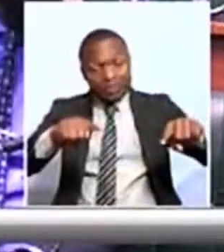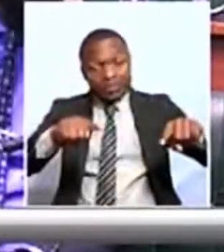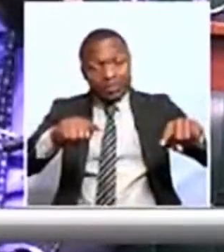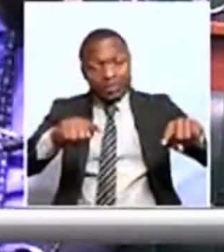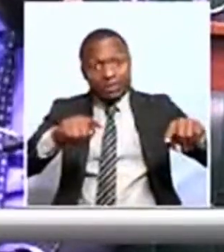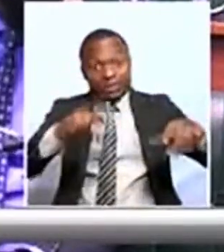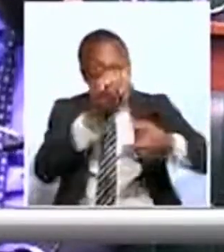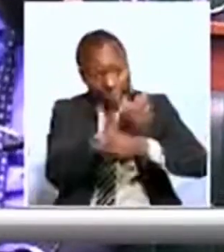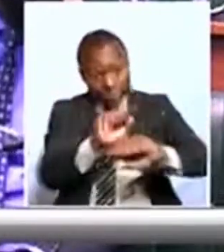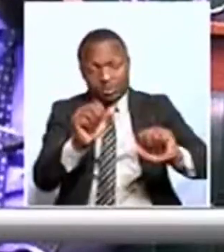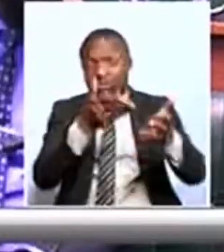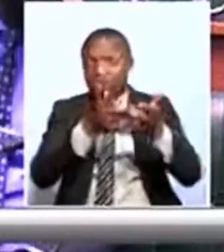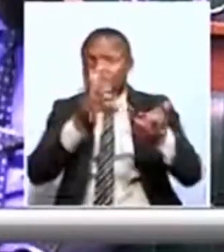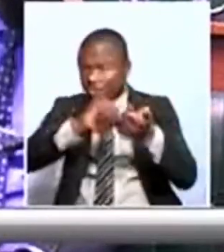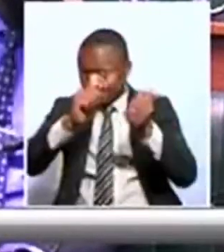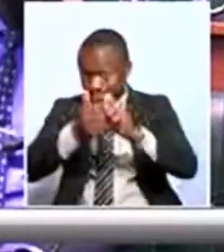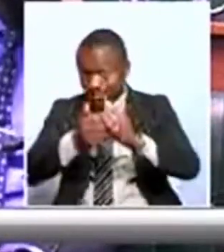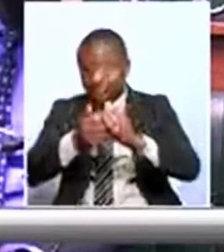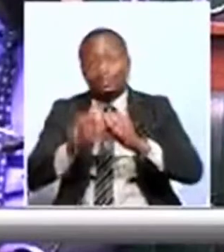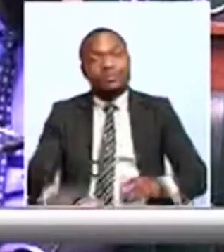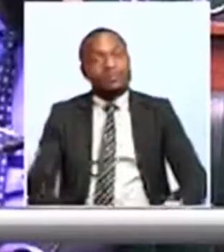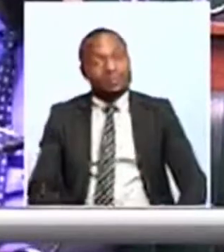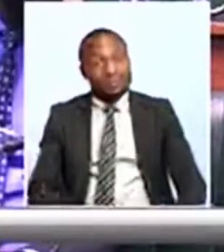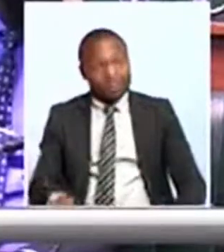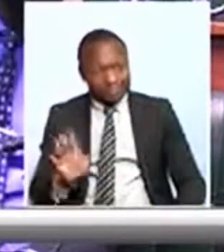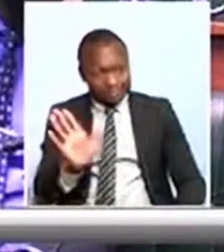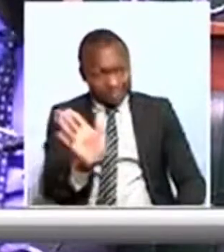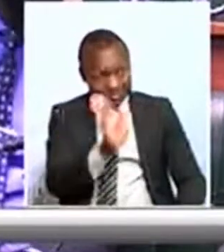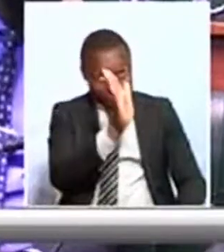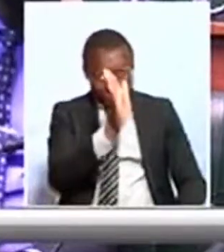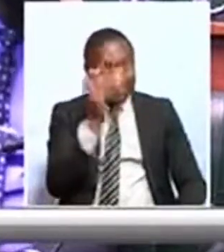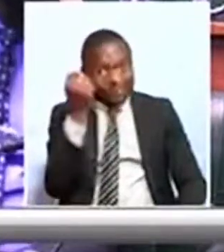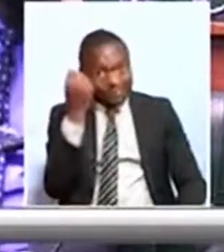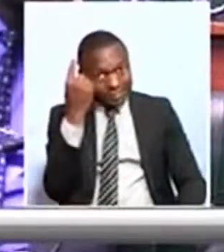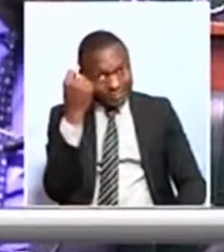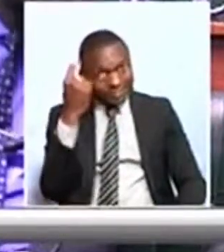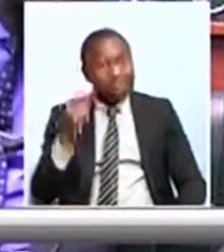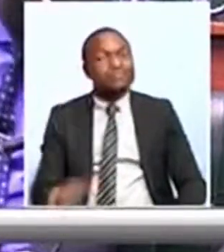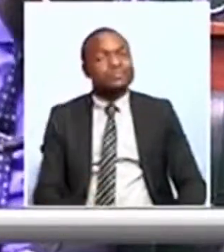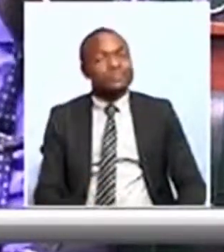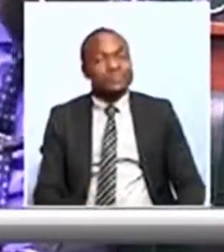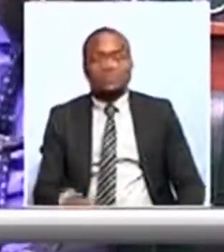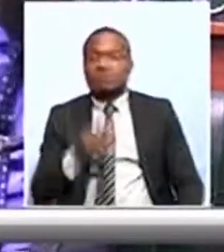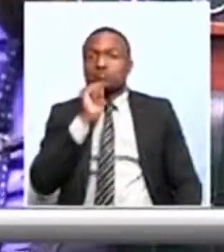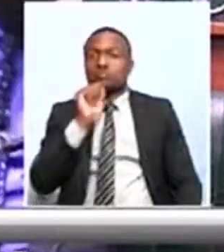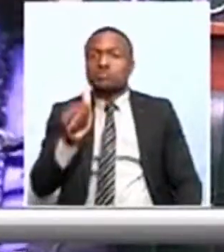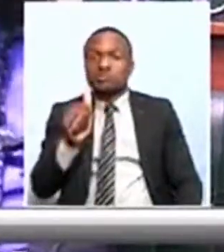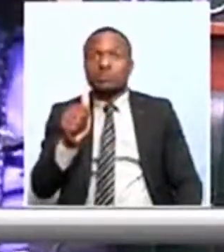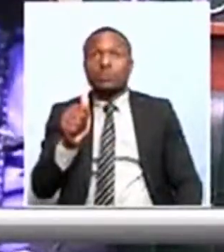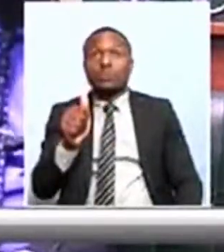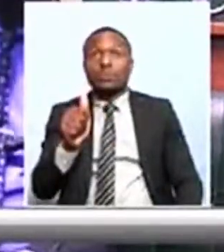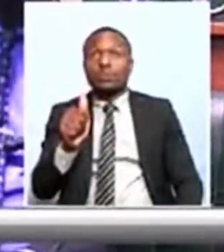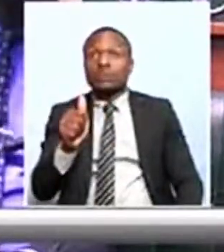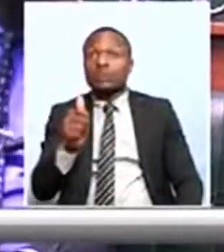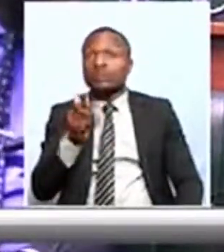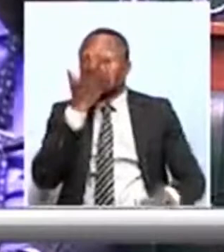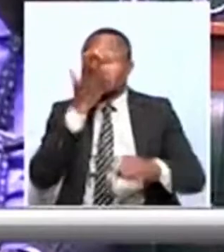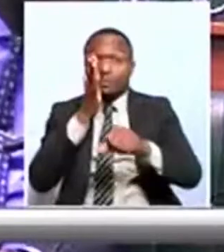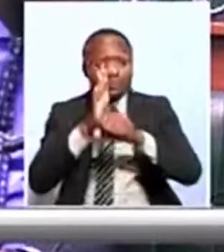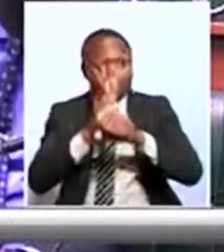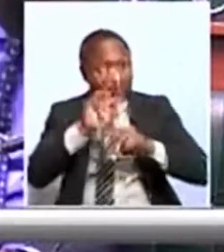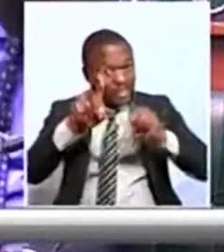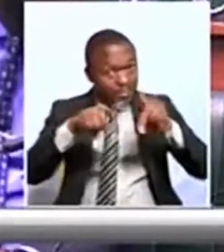issue. Because in my understanding, you are not coming out to assure the people of